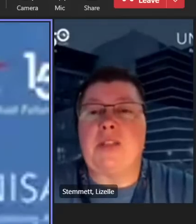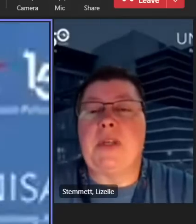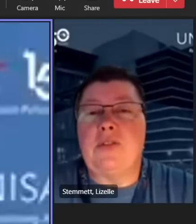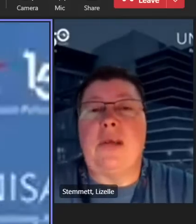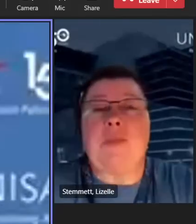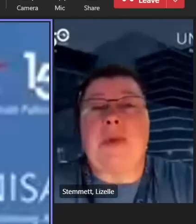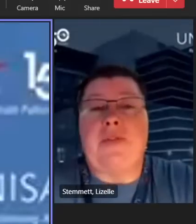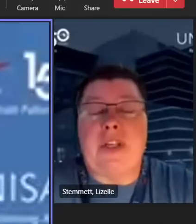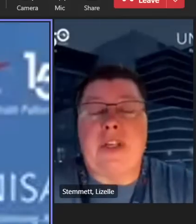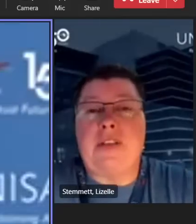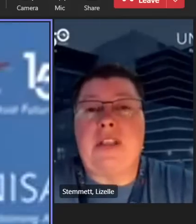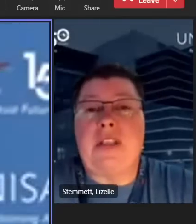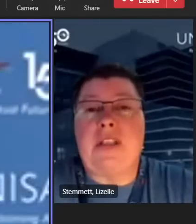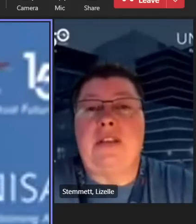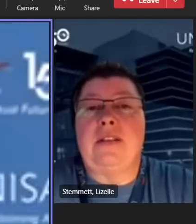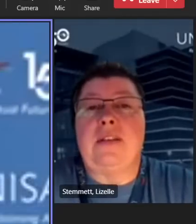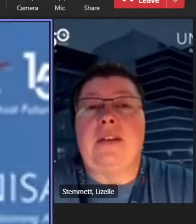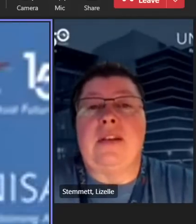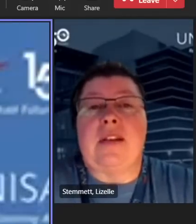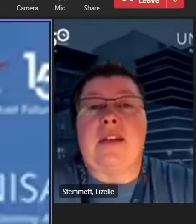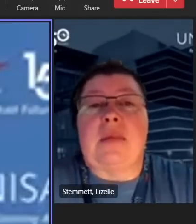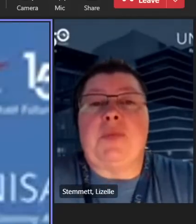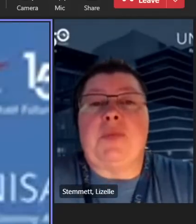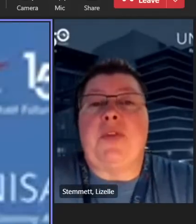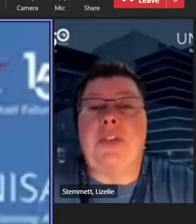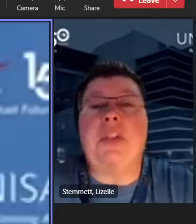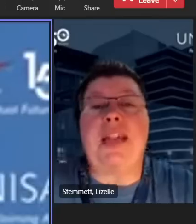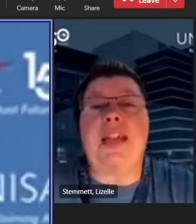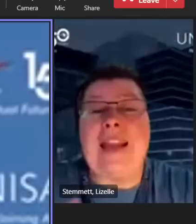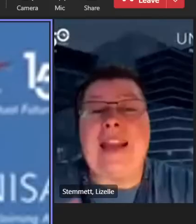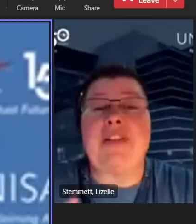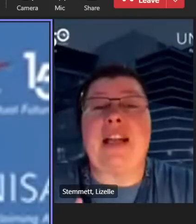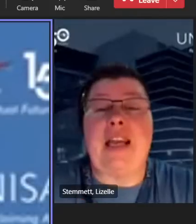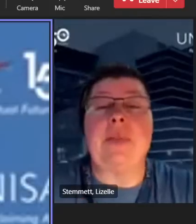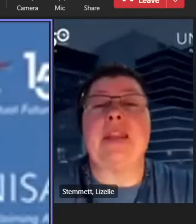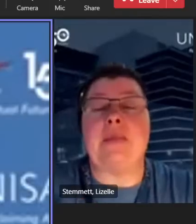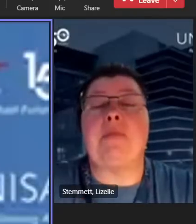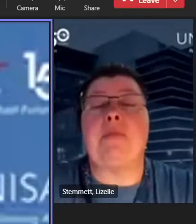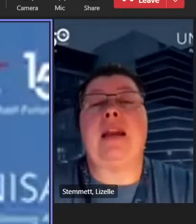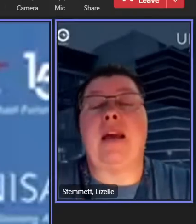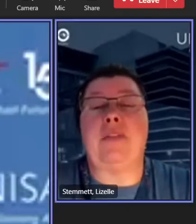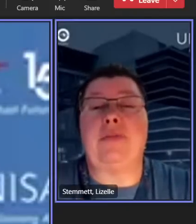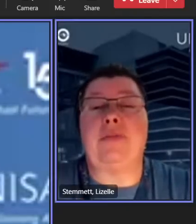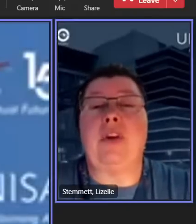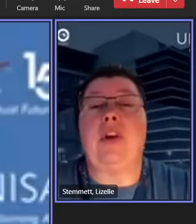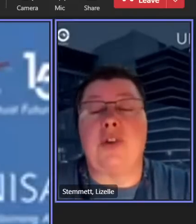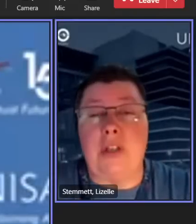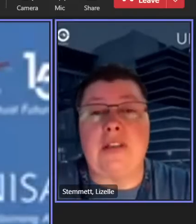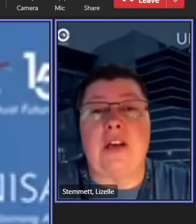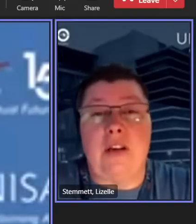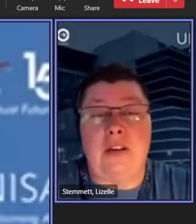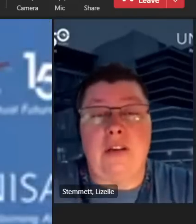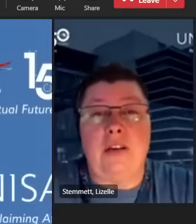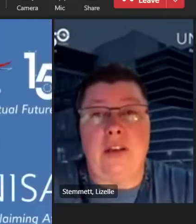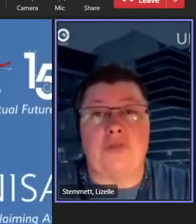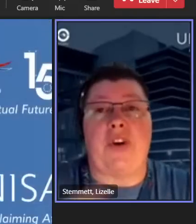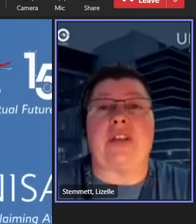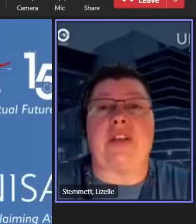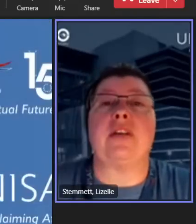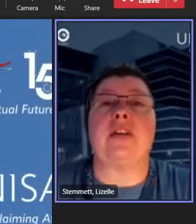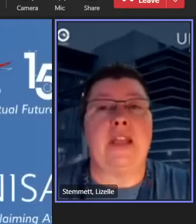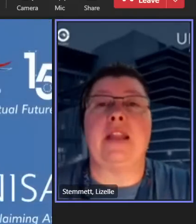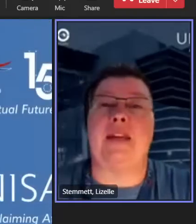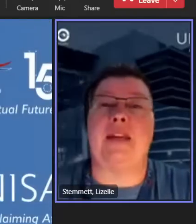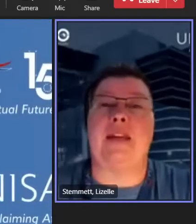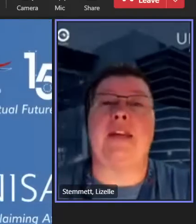on. They must be registered. They must be registered and have claimed their My Life Unisa